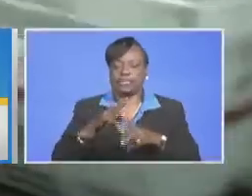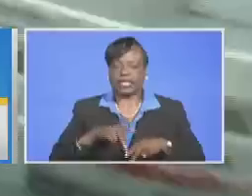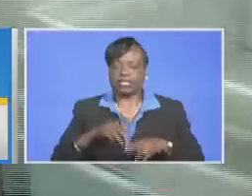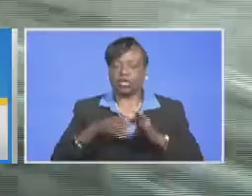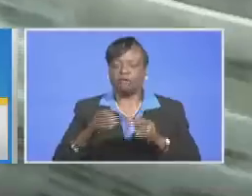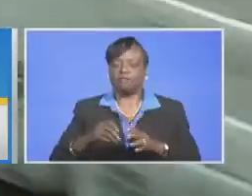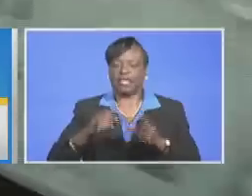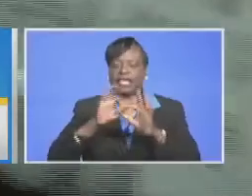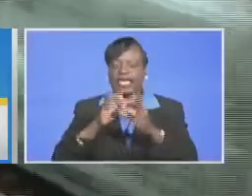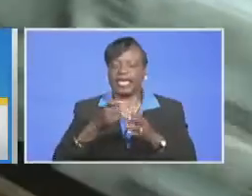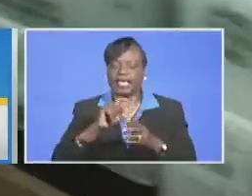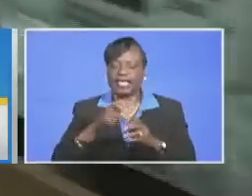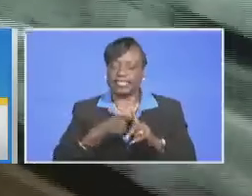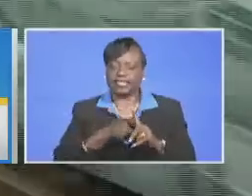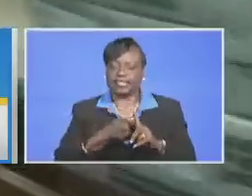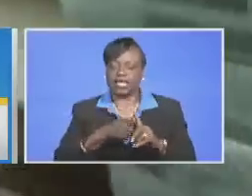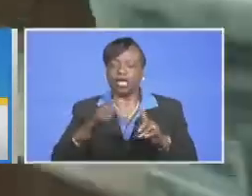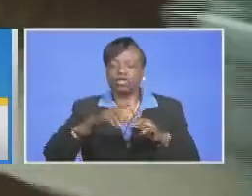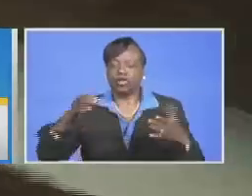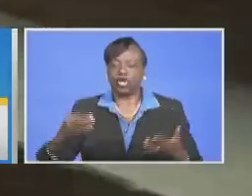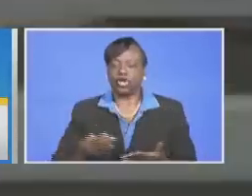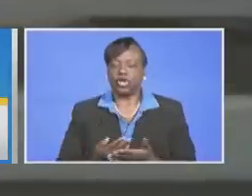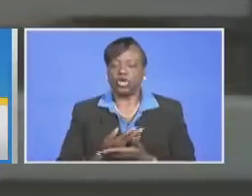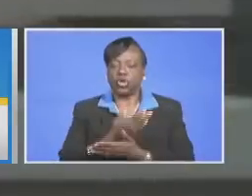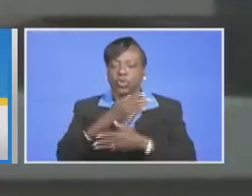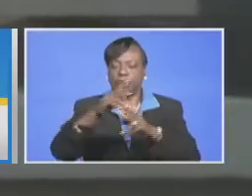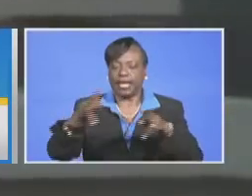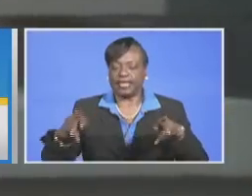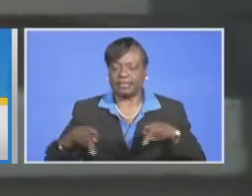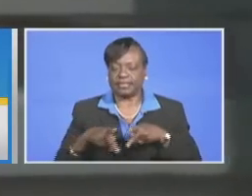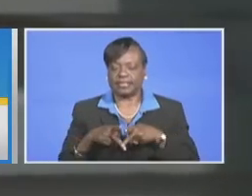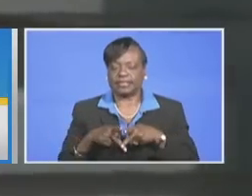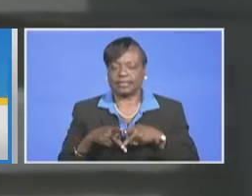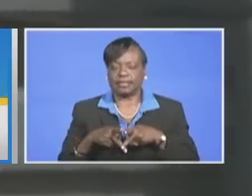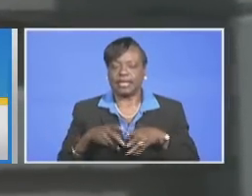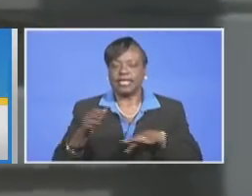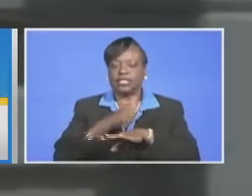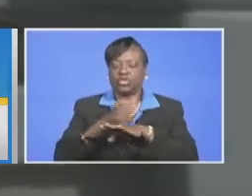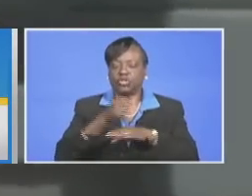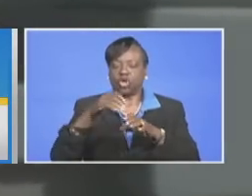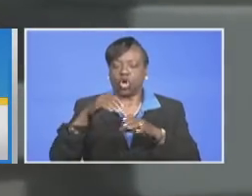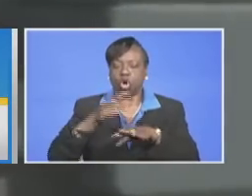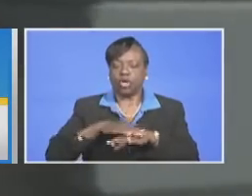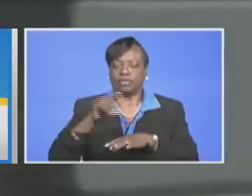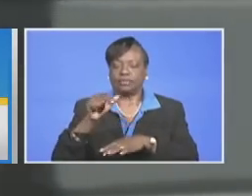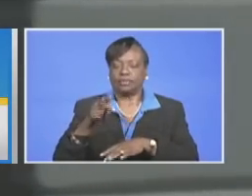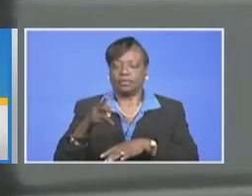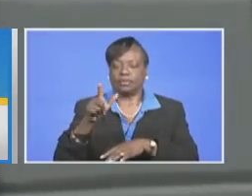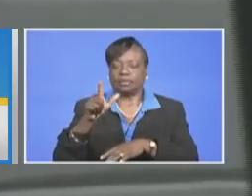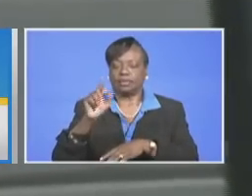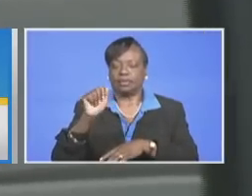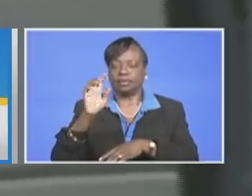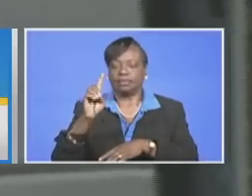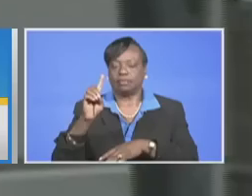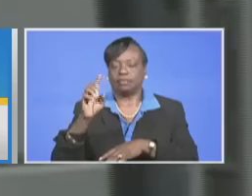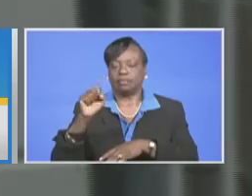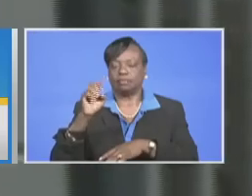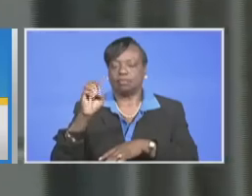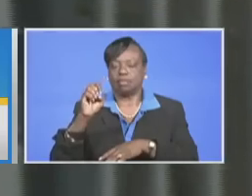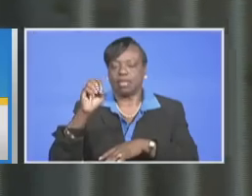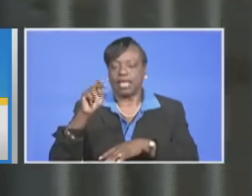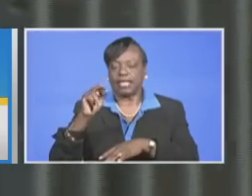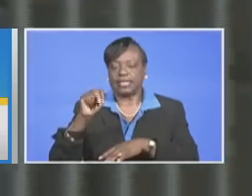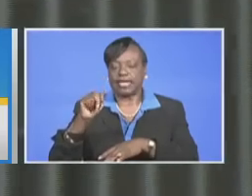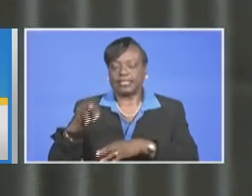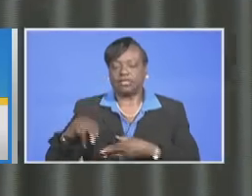the keys to its new premises situated on Gladstone Road, formerly the site of